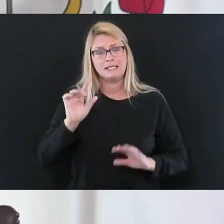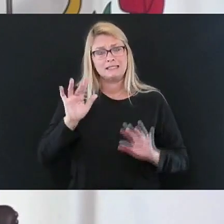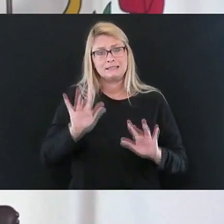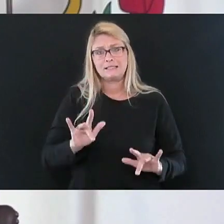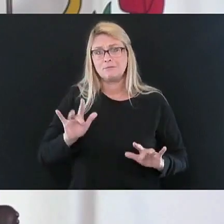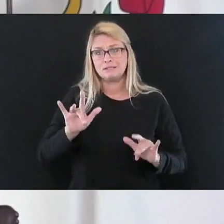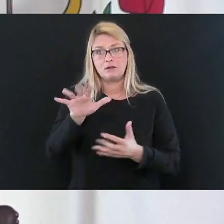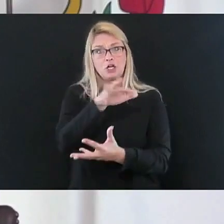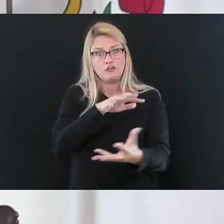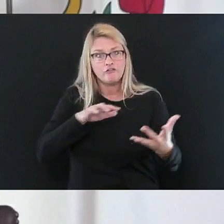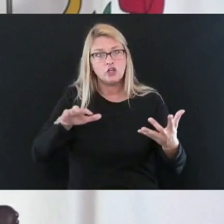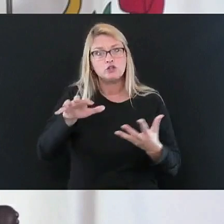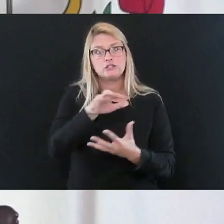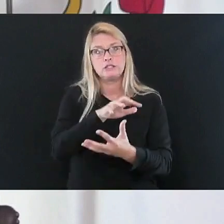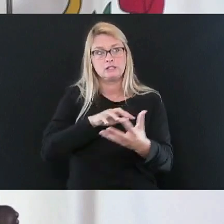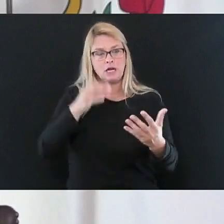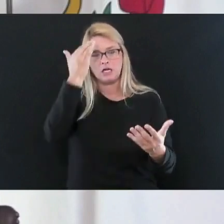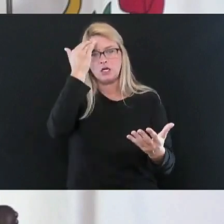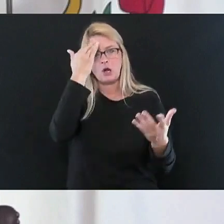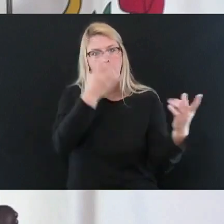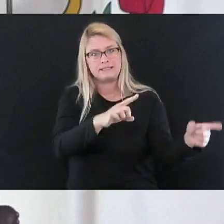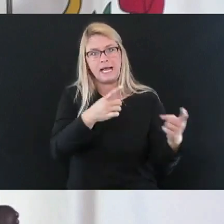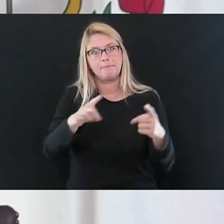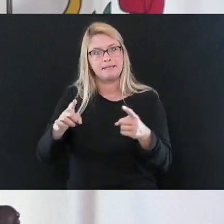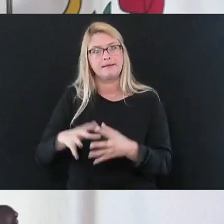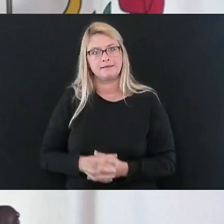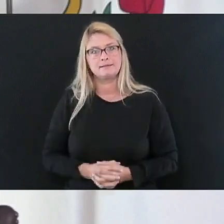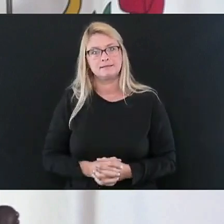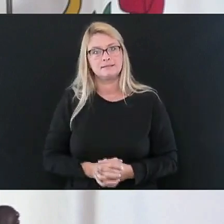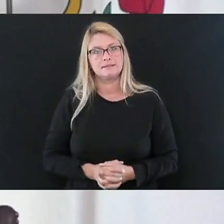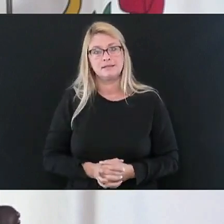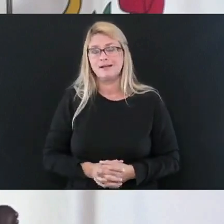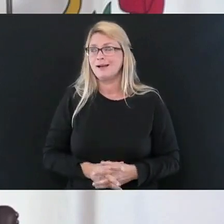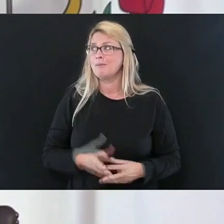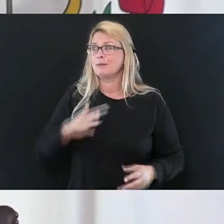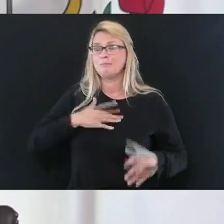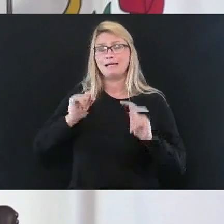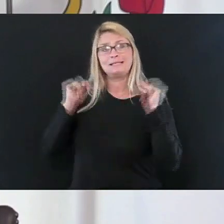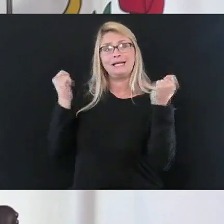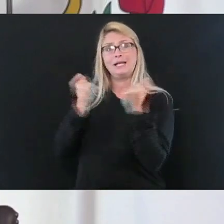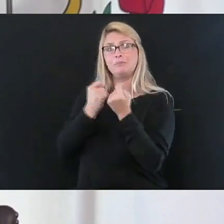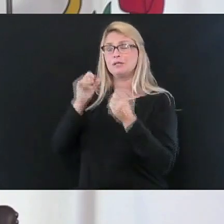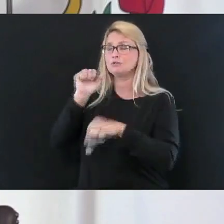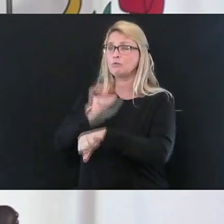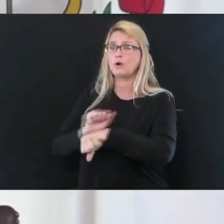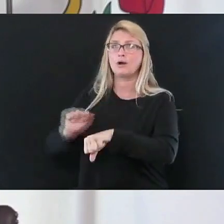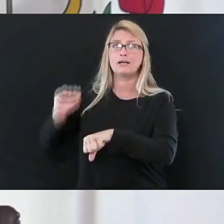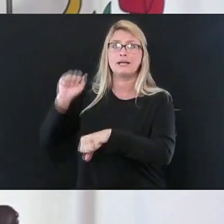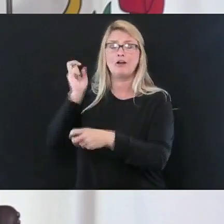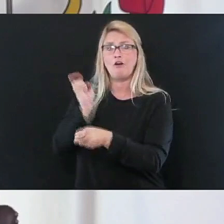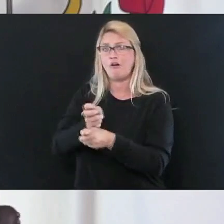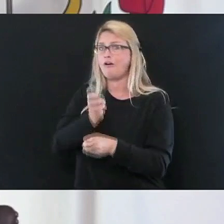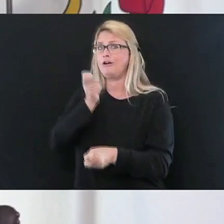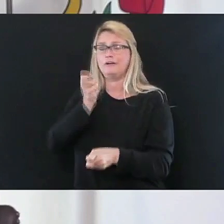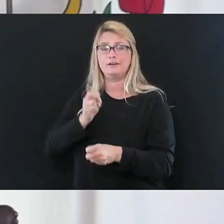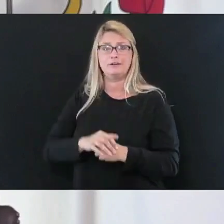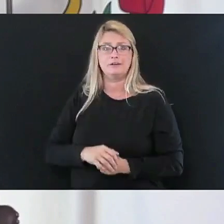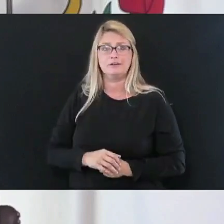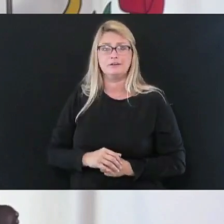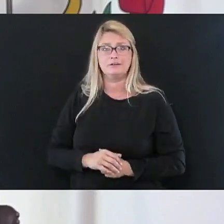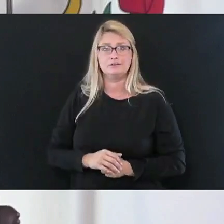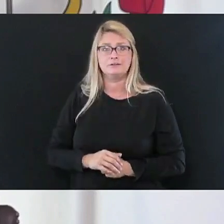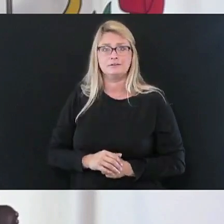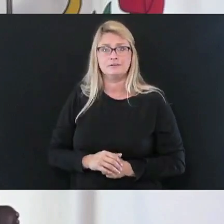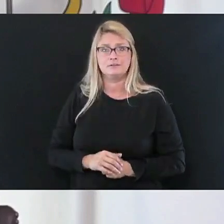confusion. But absolutely, these people are doing a heck of a job, and the results of what they're doing will probably go